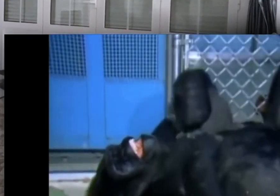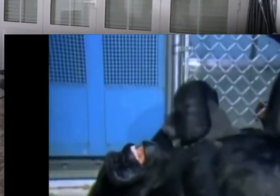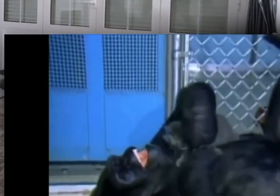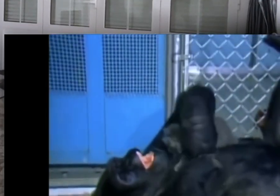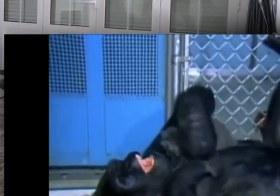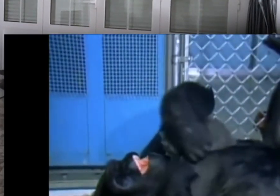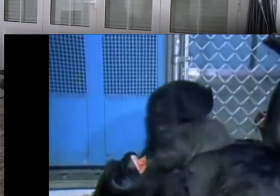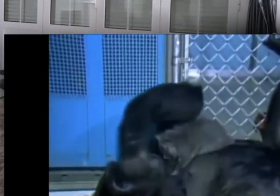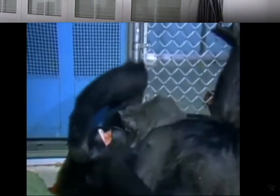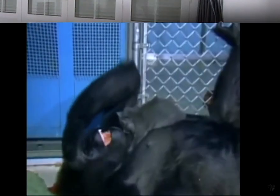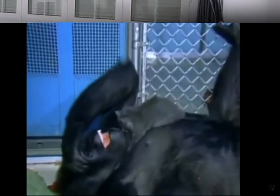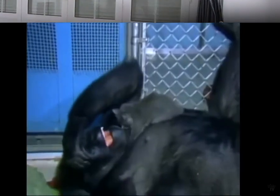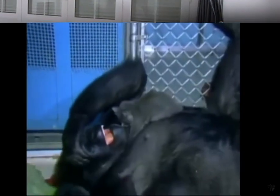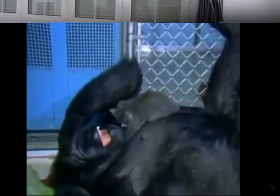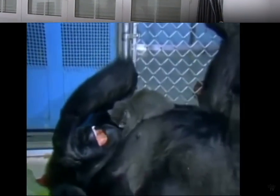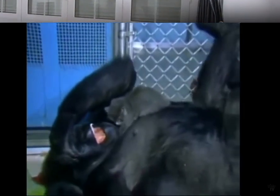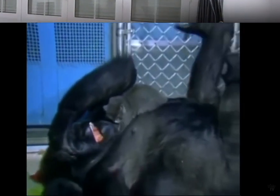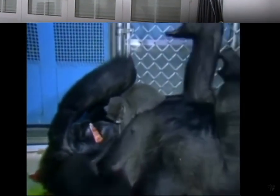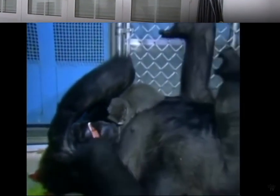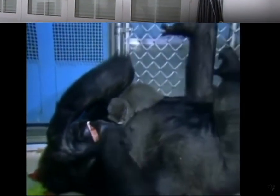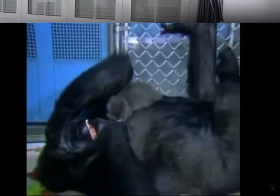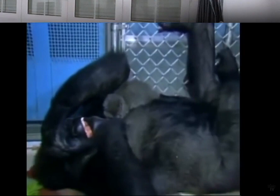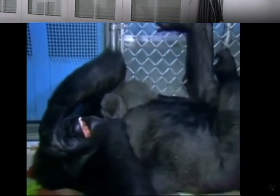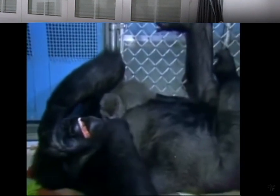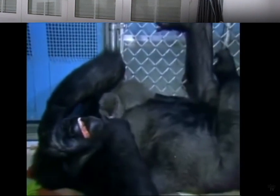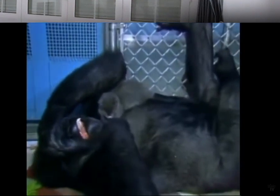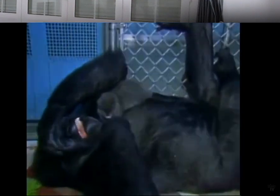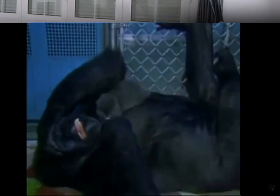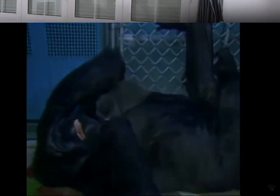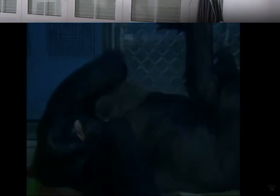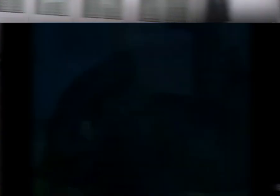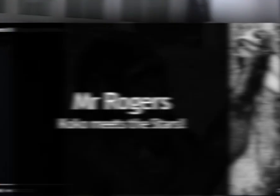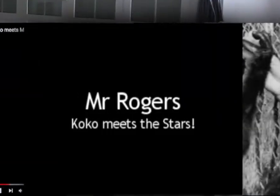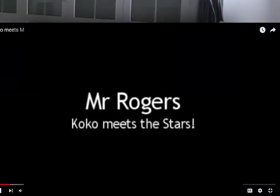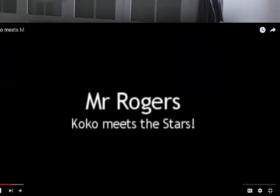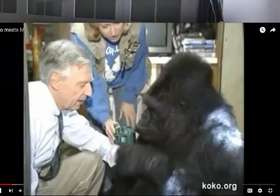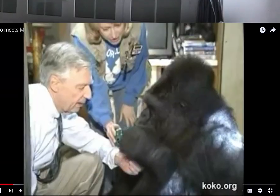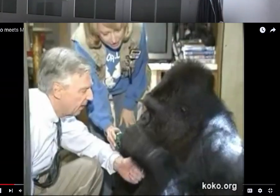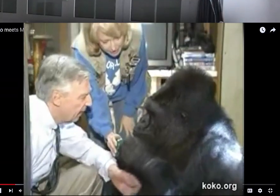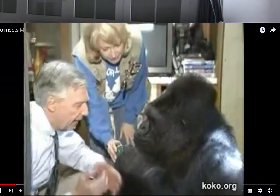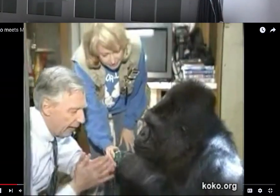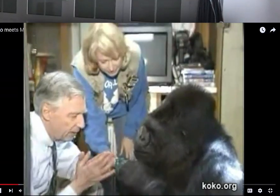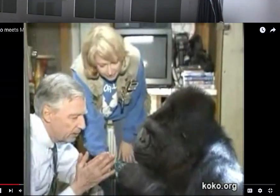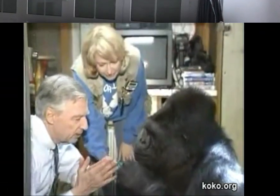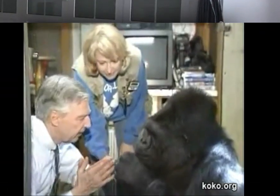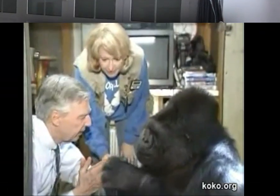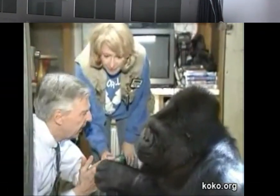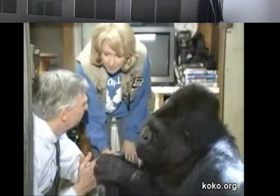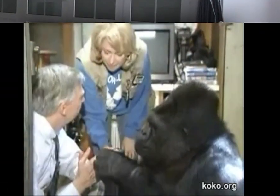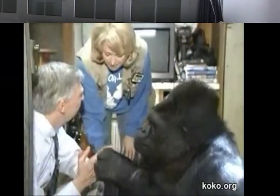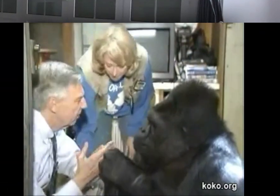an old video. Mr. Rogers. How do you